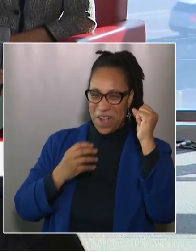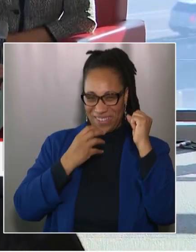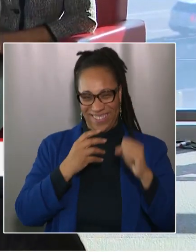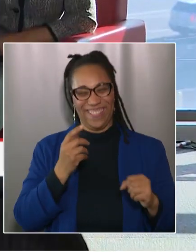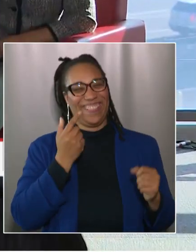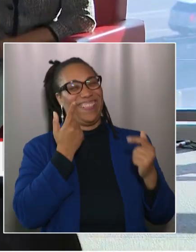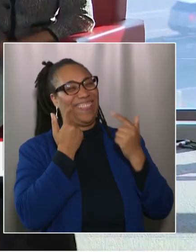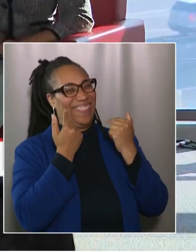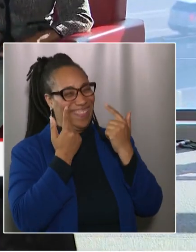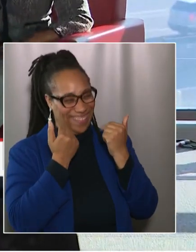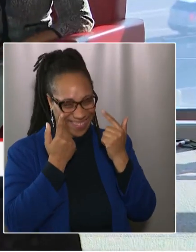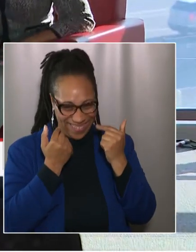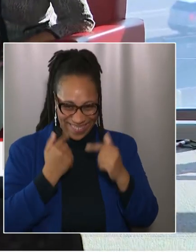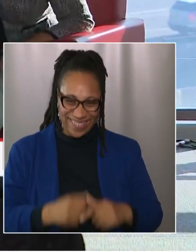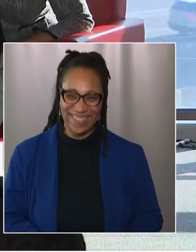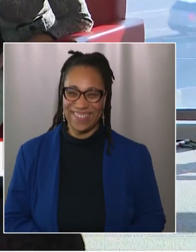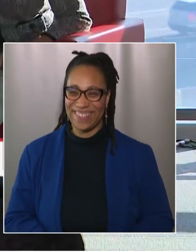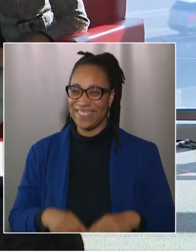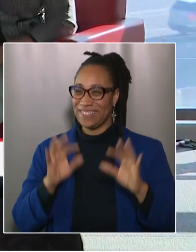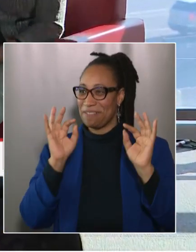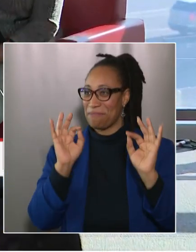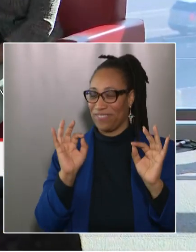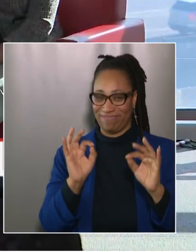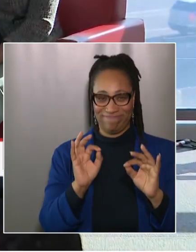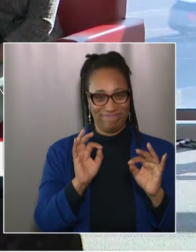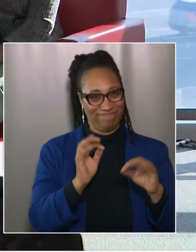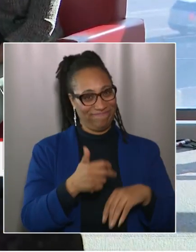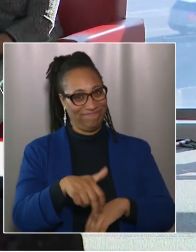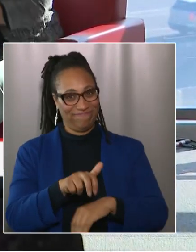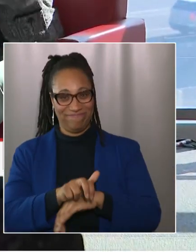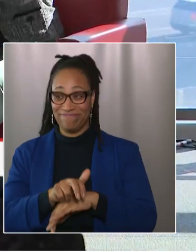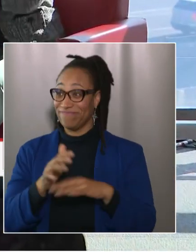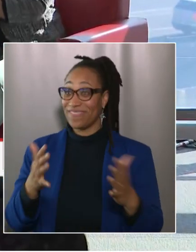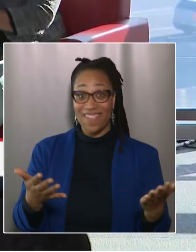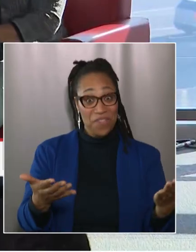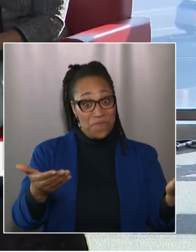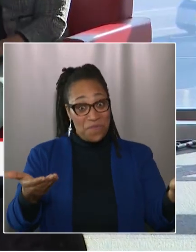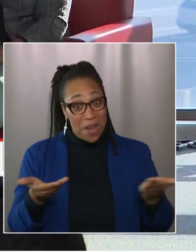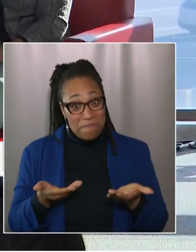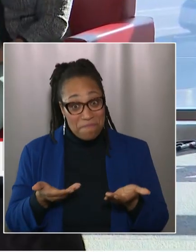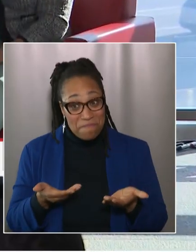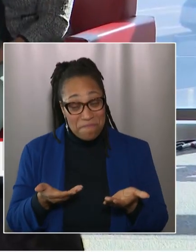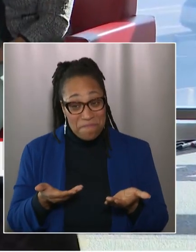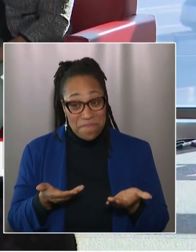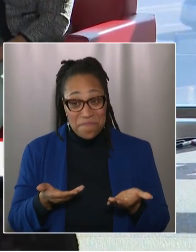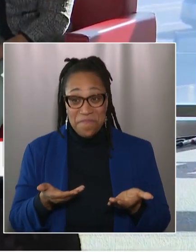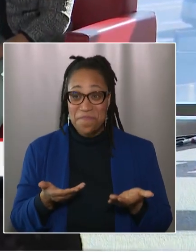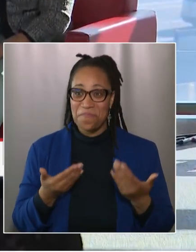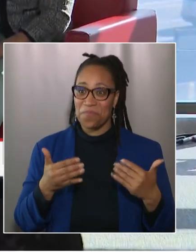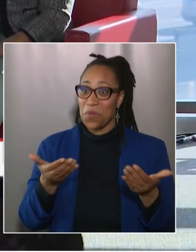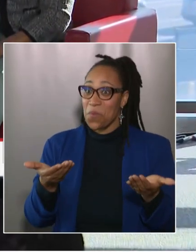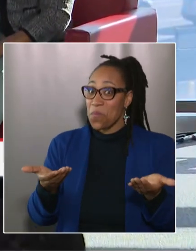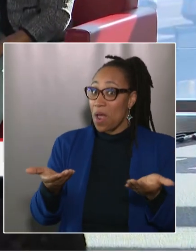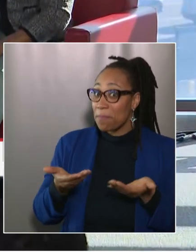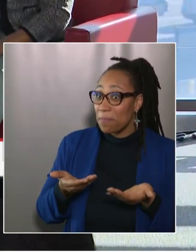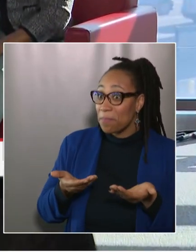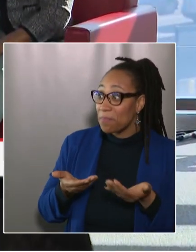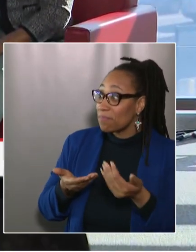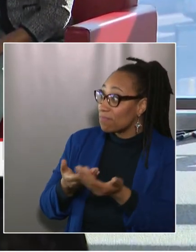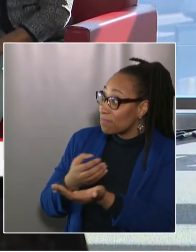Right on cue. Welcome, everybody. More importantly, welcome, Mayor,